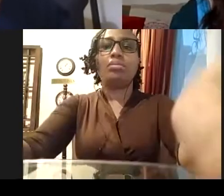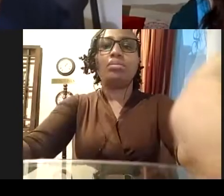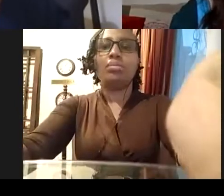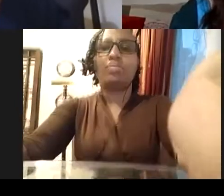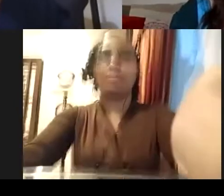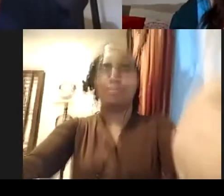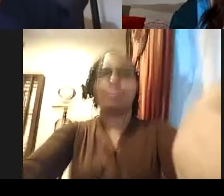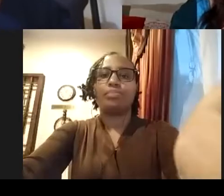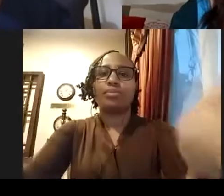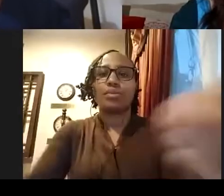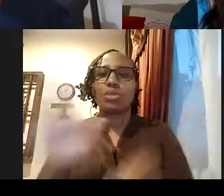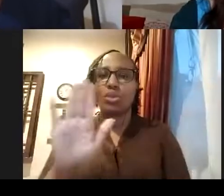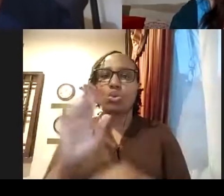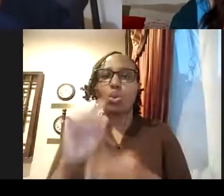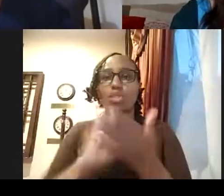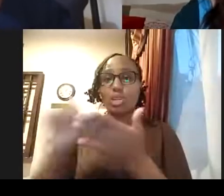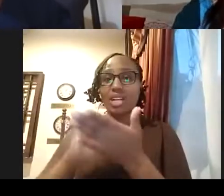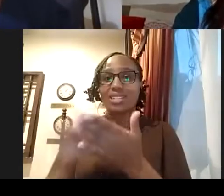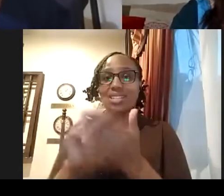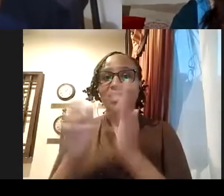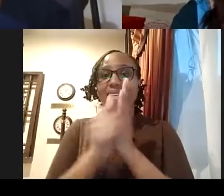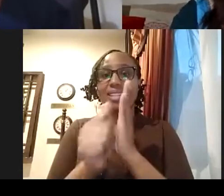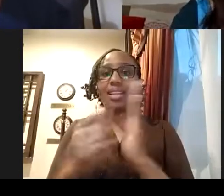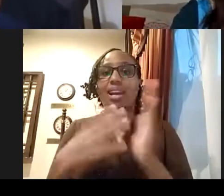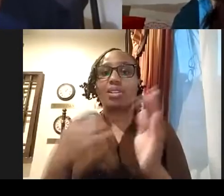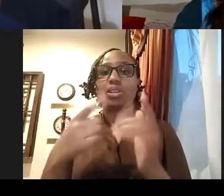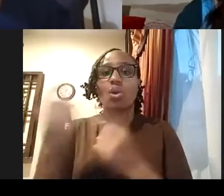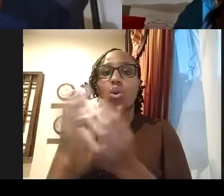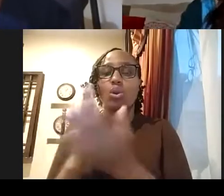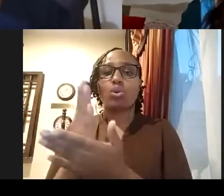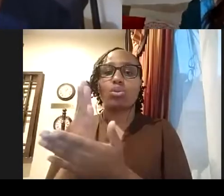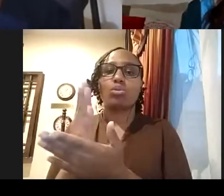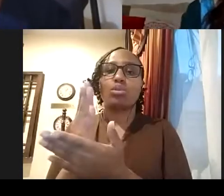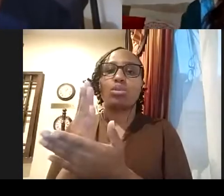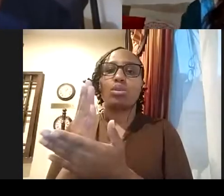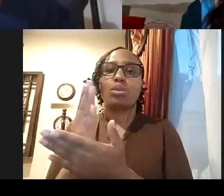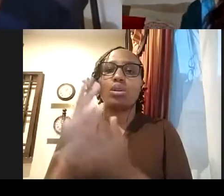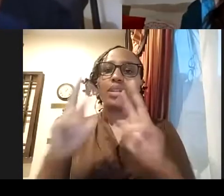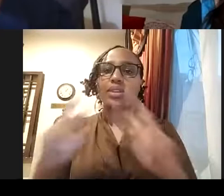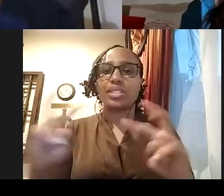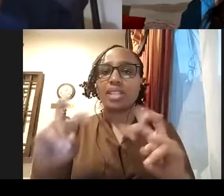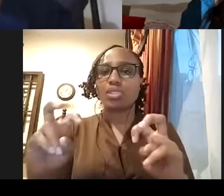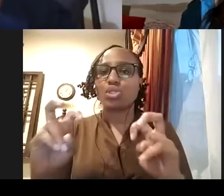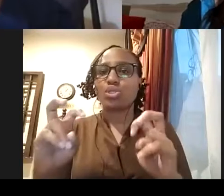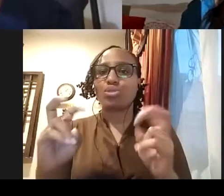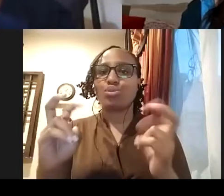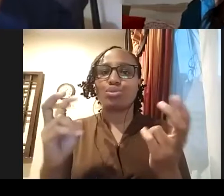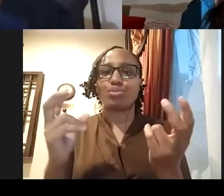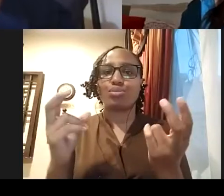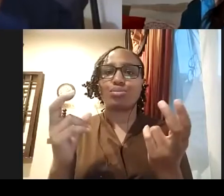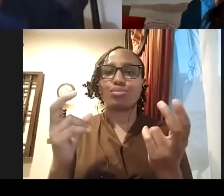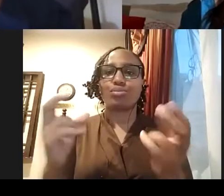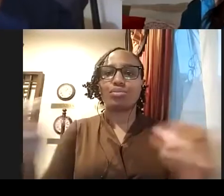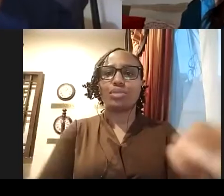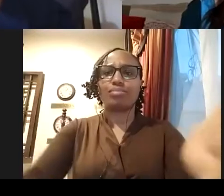skills. Going through, obviously, a lot of, a lot of research for the book. And and I